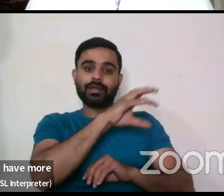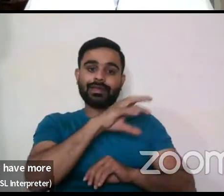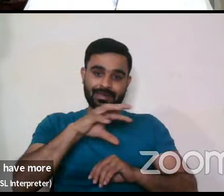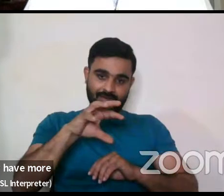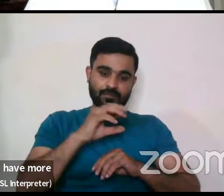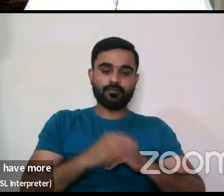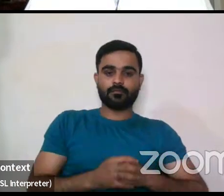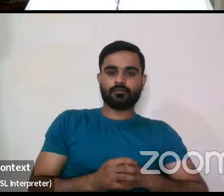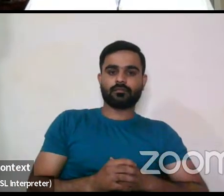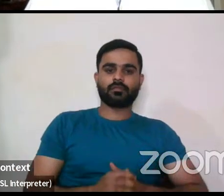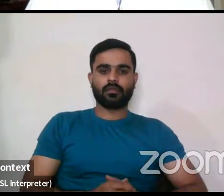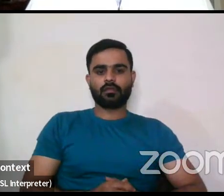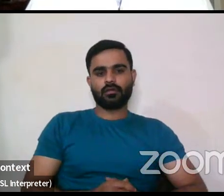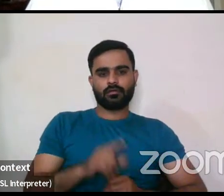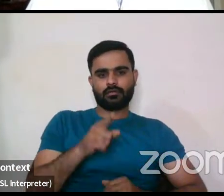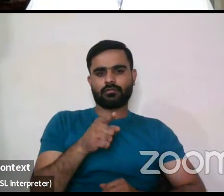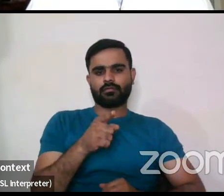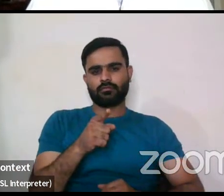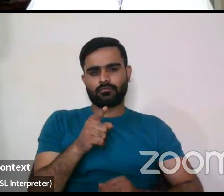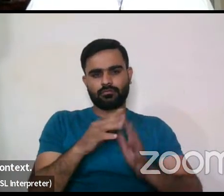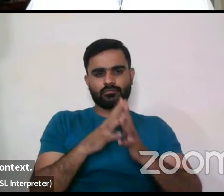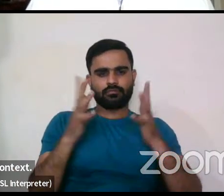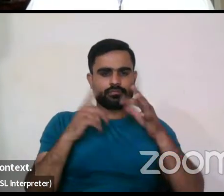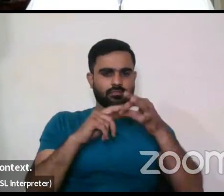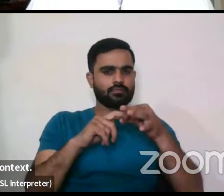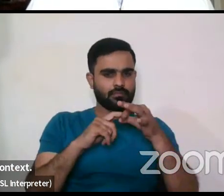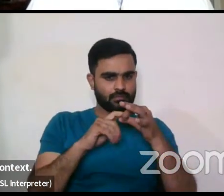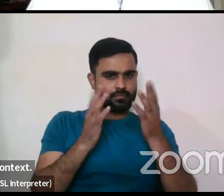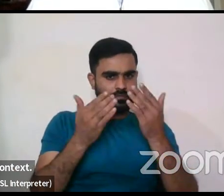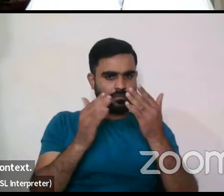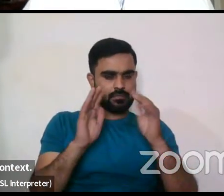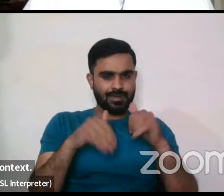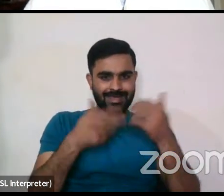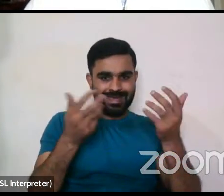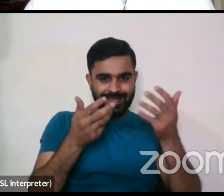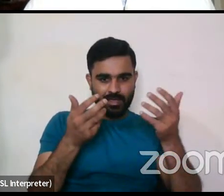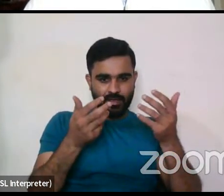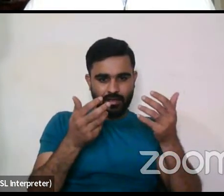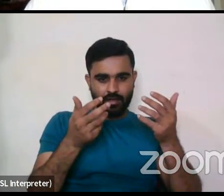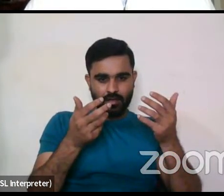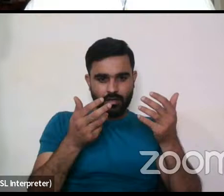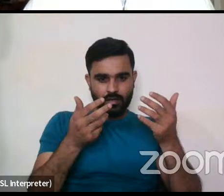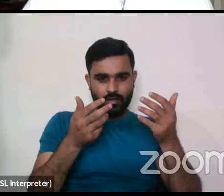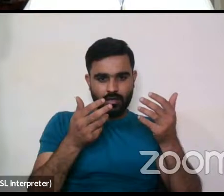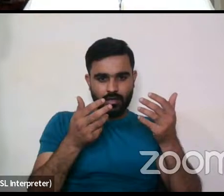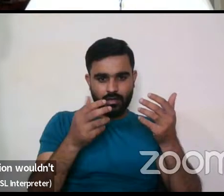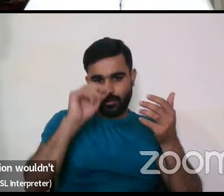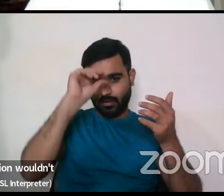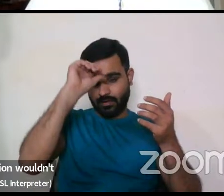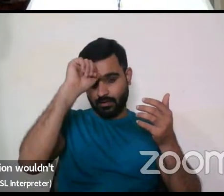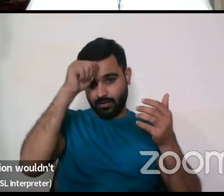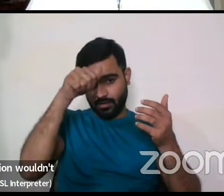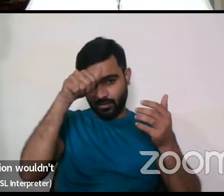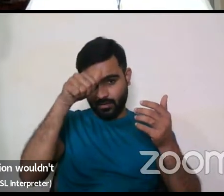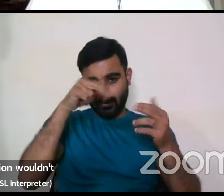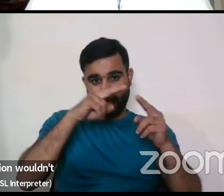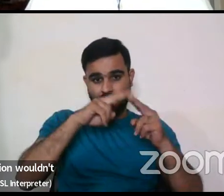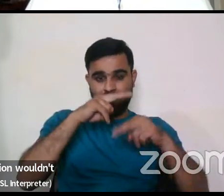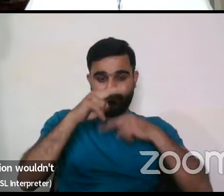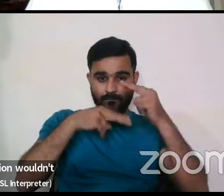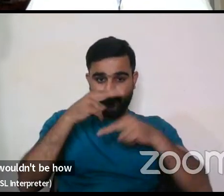I think it's not so much, the question wouldn't be how the Indian industry